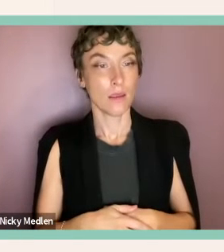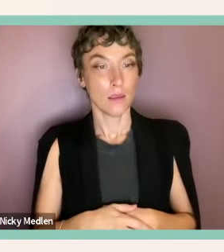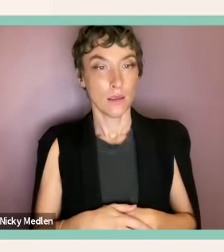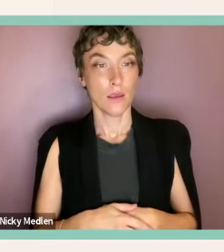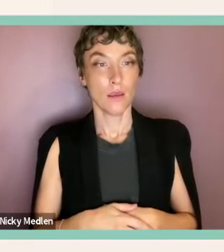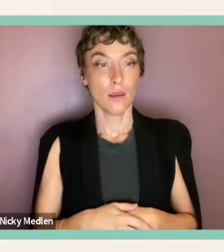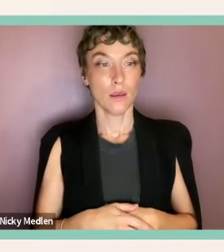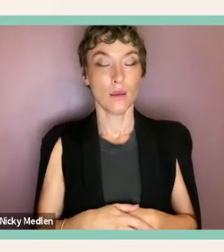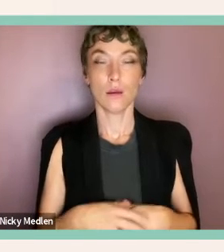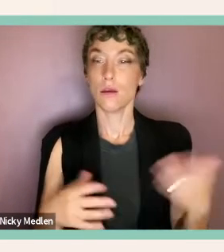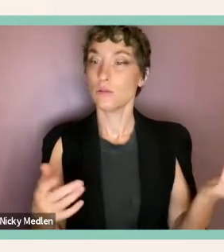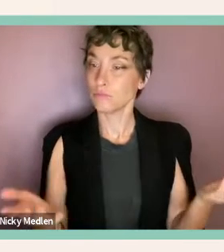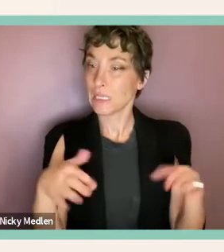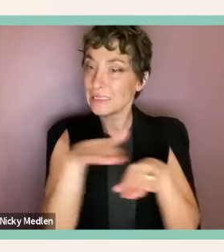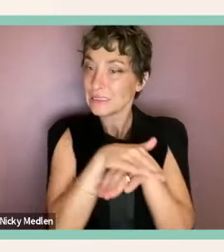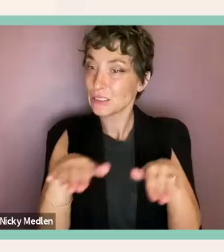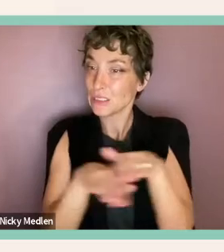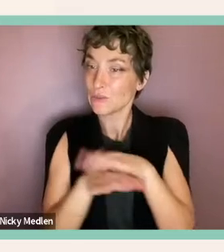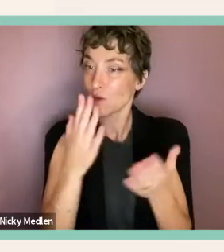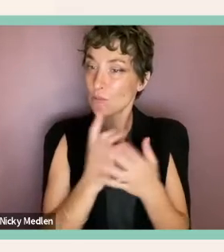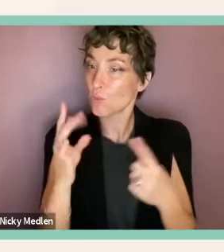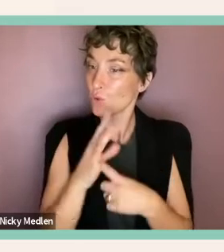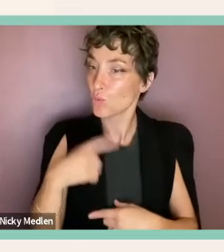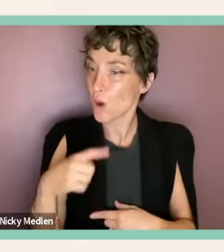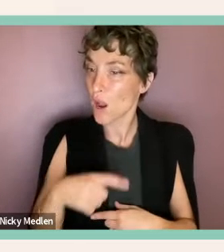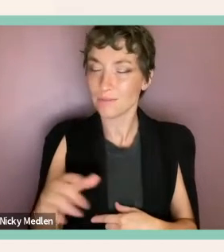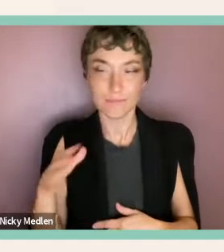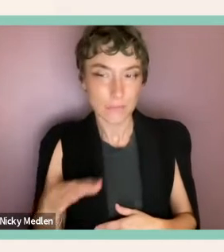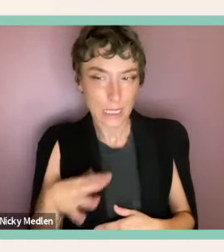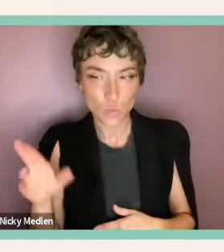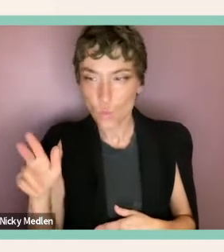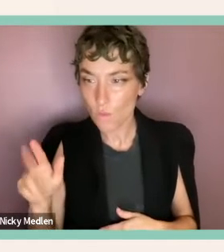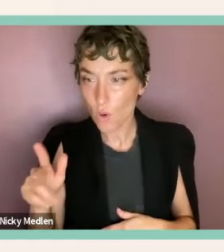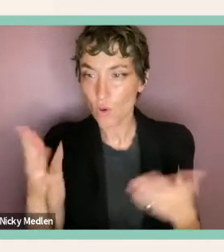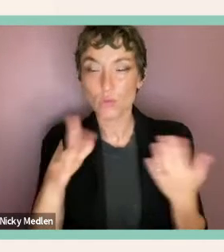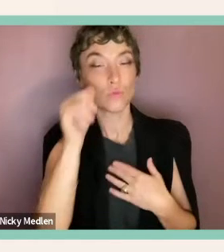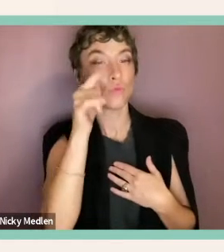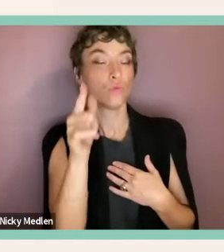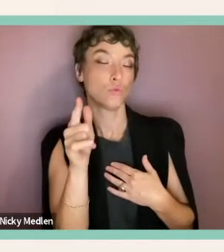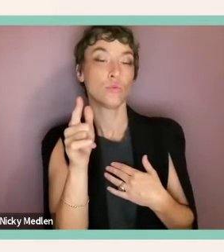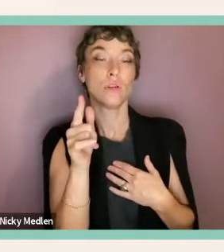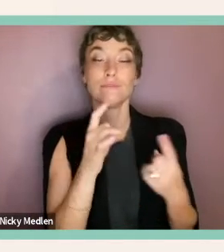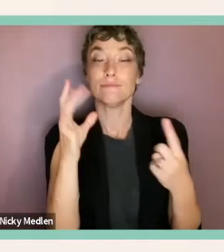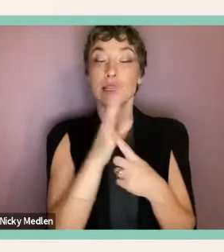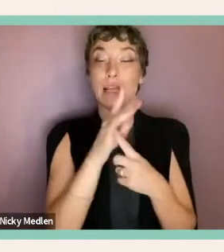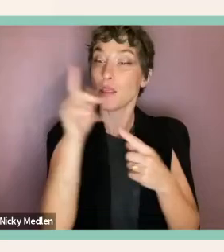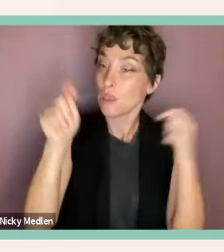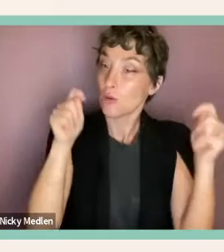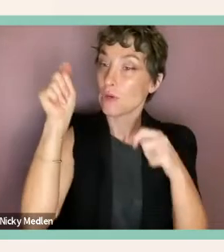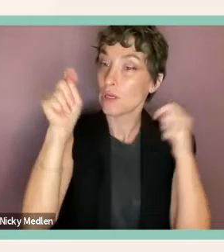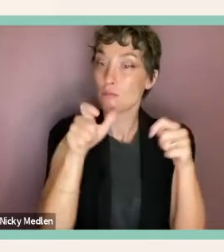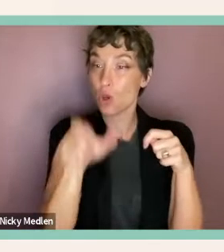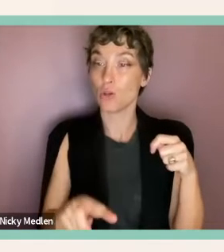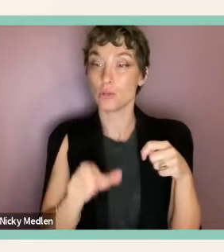So why do we need intersectionality? As you probably know, one of the key theoreticians or people who started